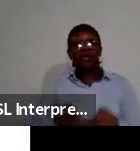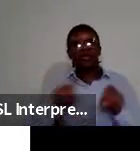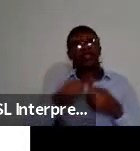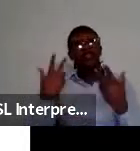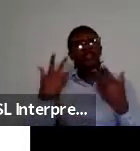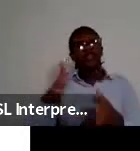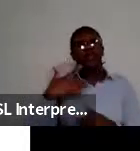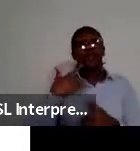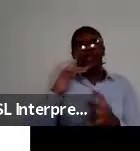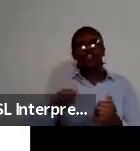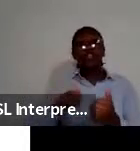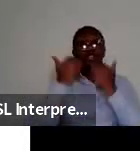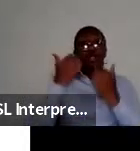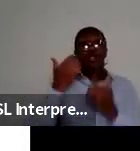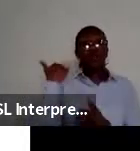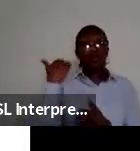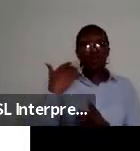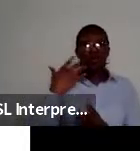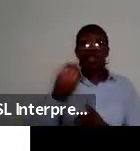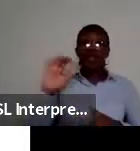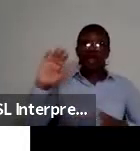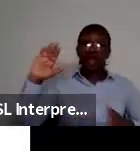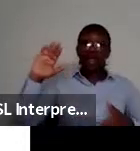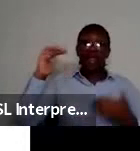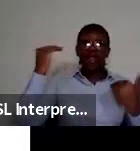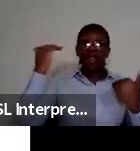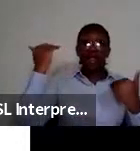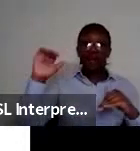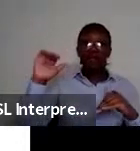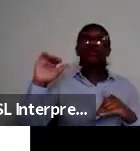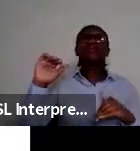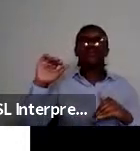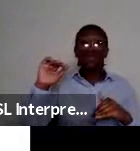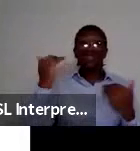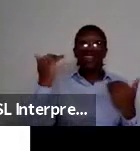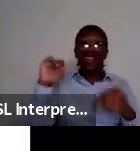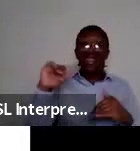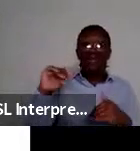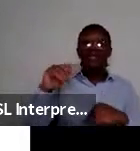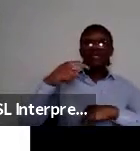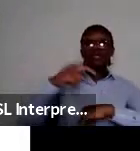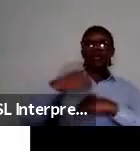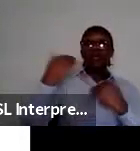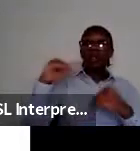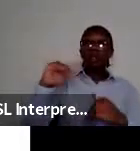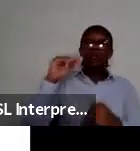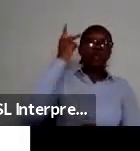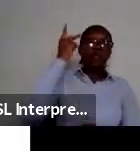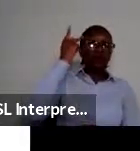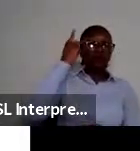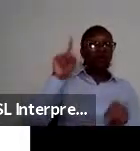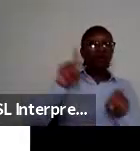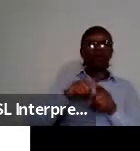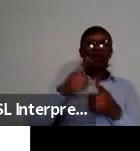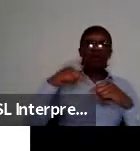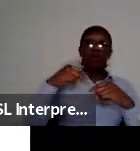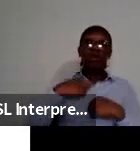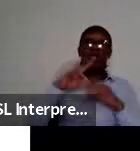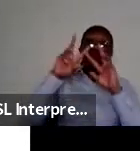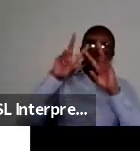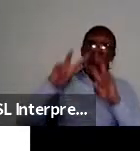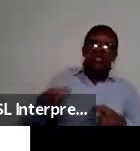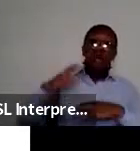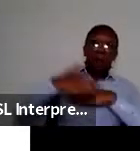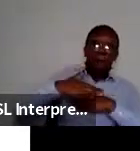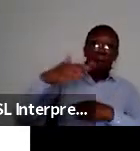on, to say that there is limited capacity and capability to address this particular thing. So if we can be able to research and